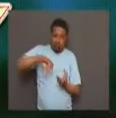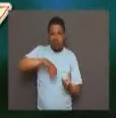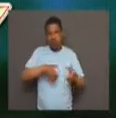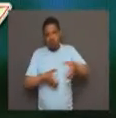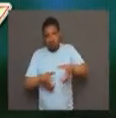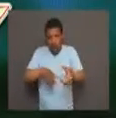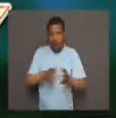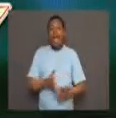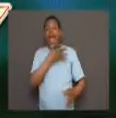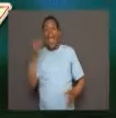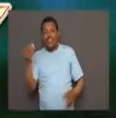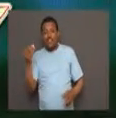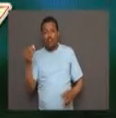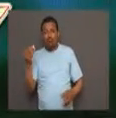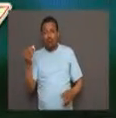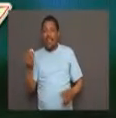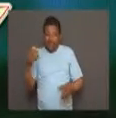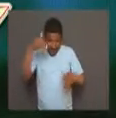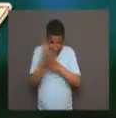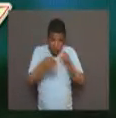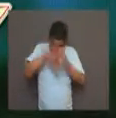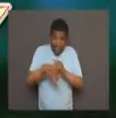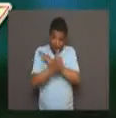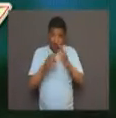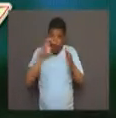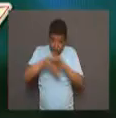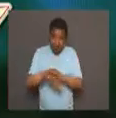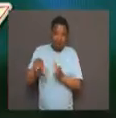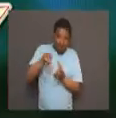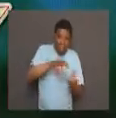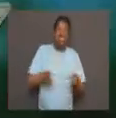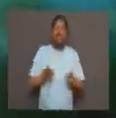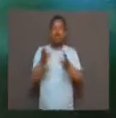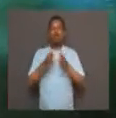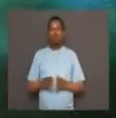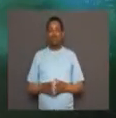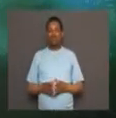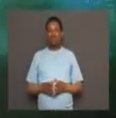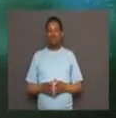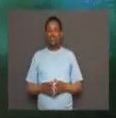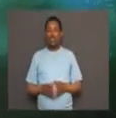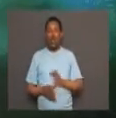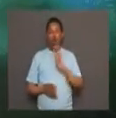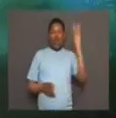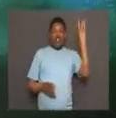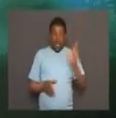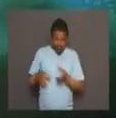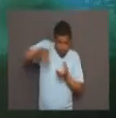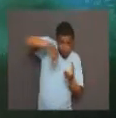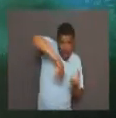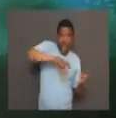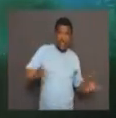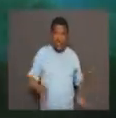System, and the Inland Drainage System. The Western